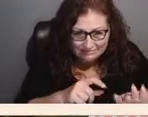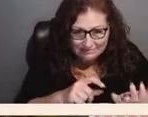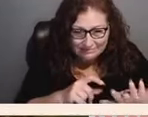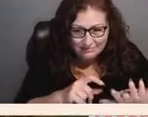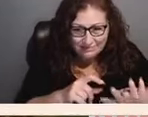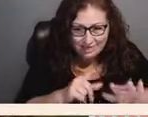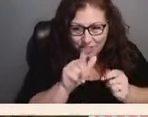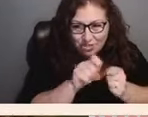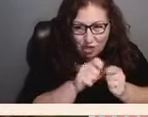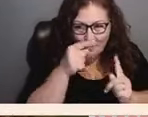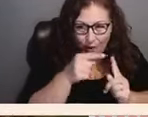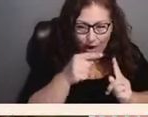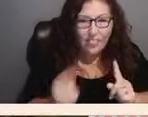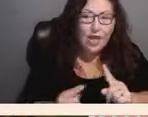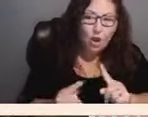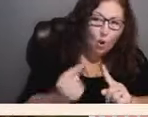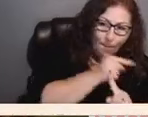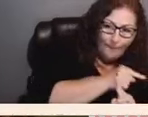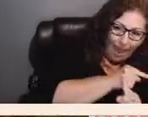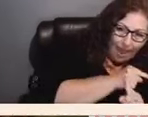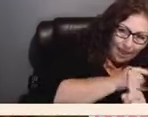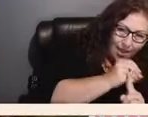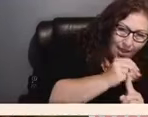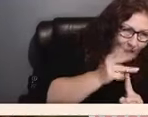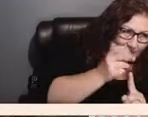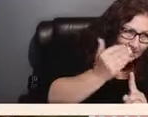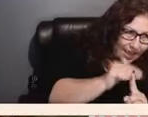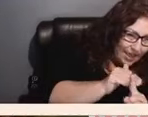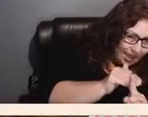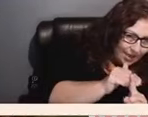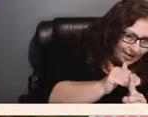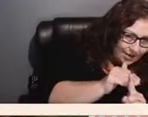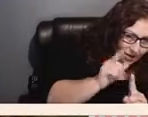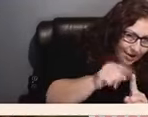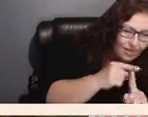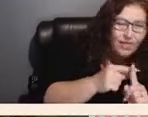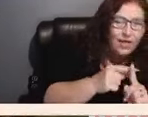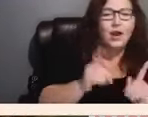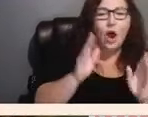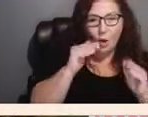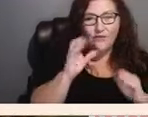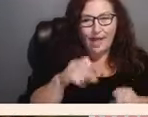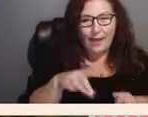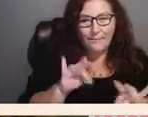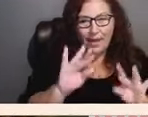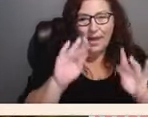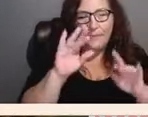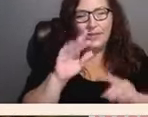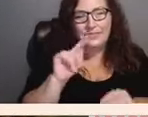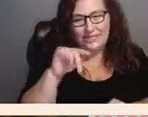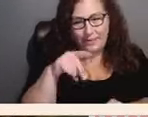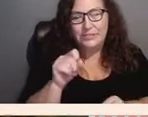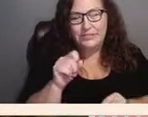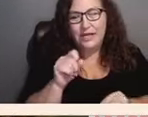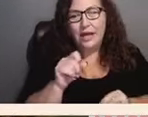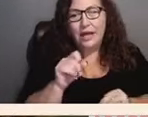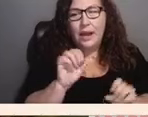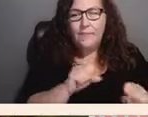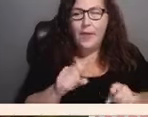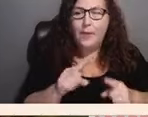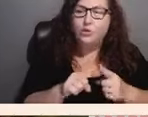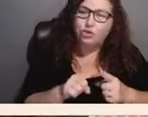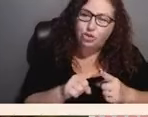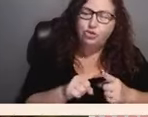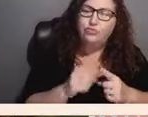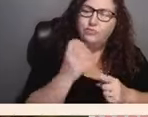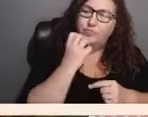point and go back and listen to it again. And hopefully you can pick up some tips to be able to nurture and to